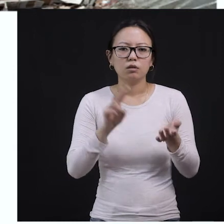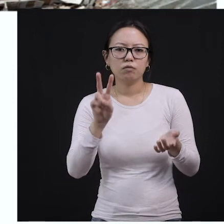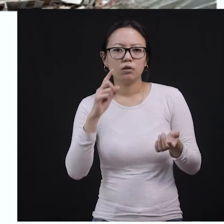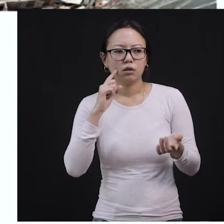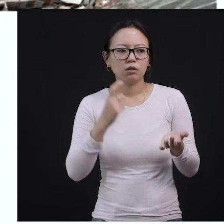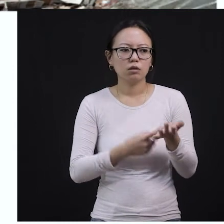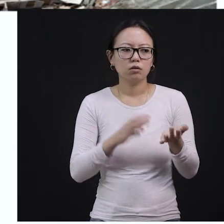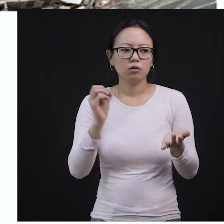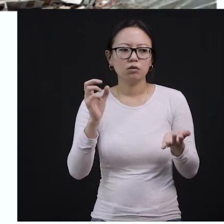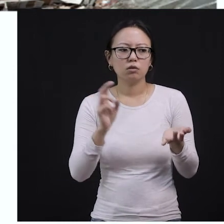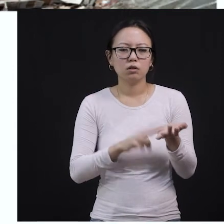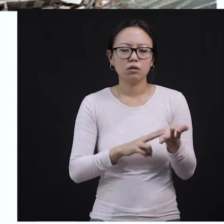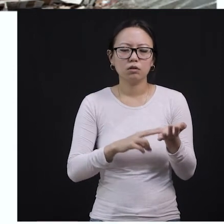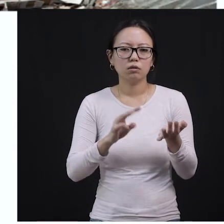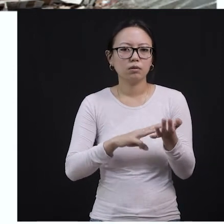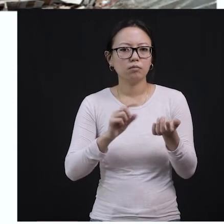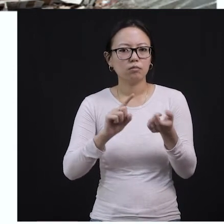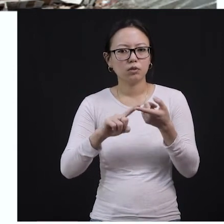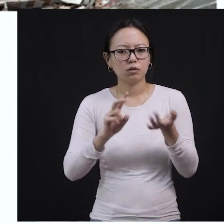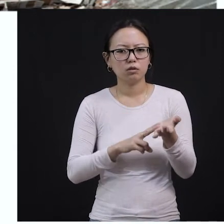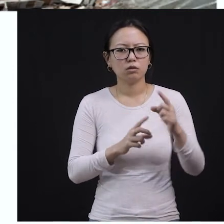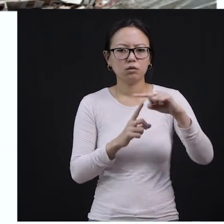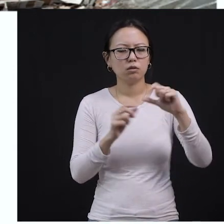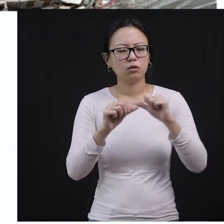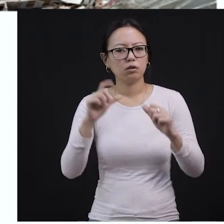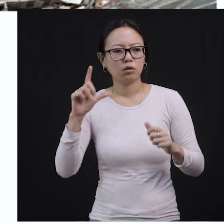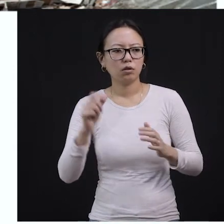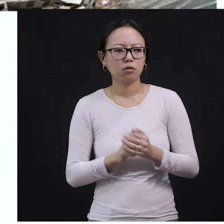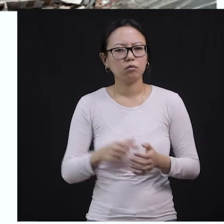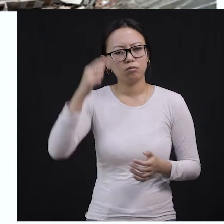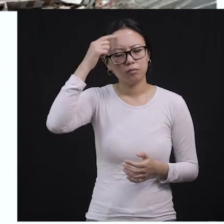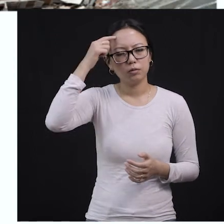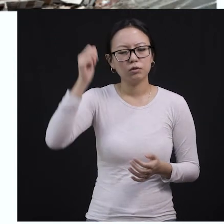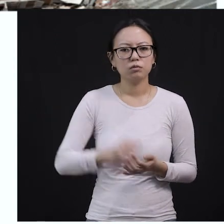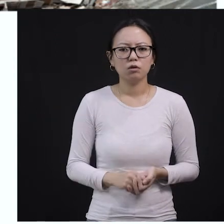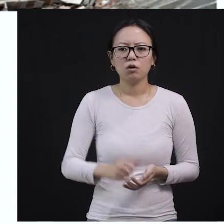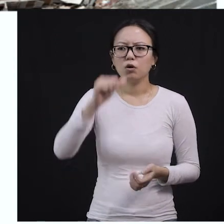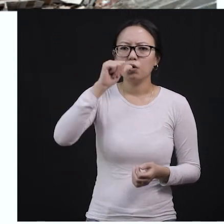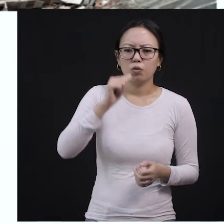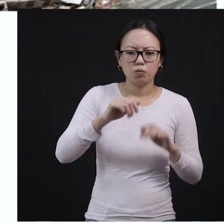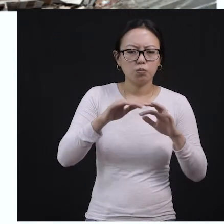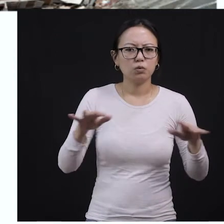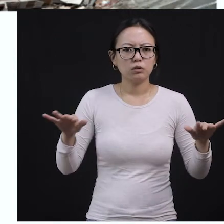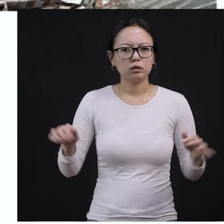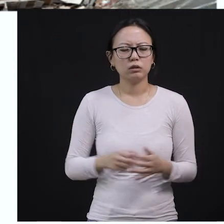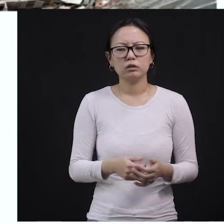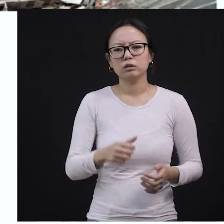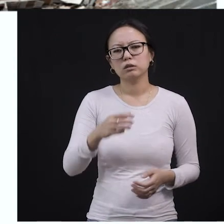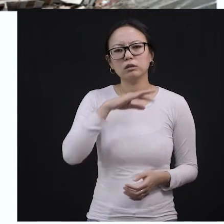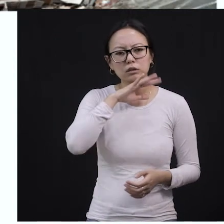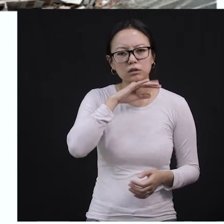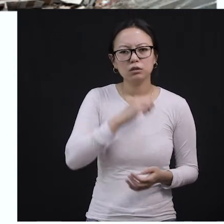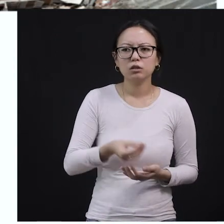So during disasters, water gets polluted, land gets polluted, and even the food gets polluted, right?